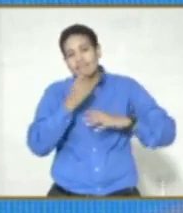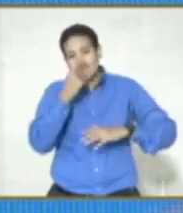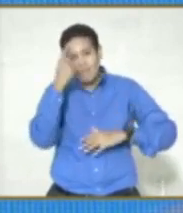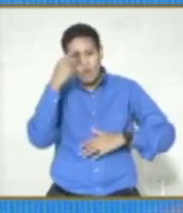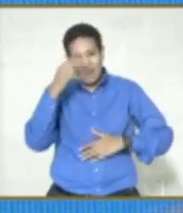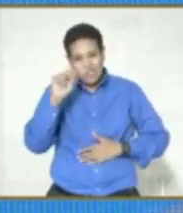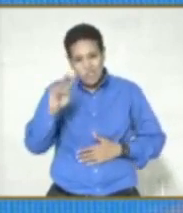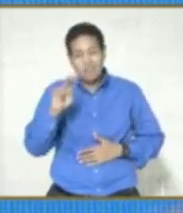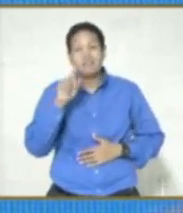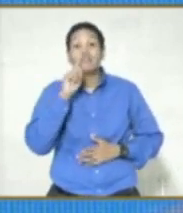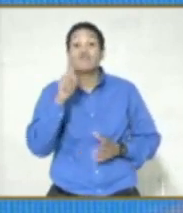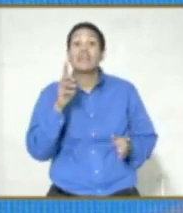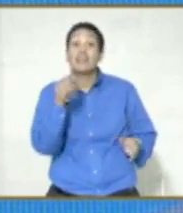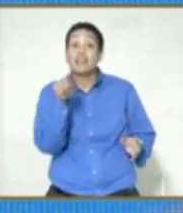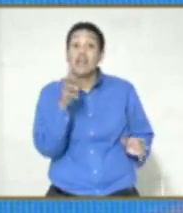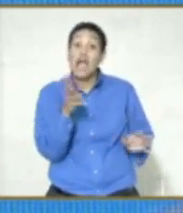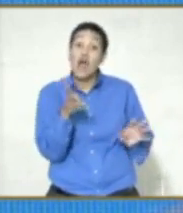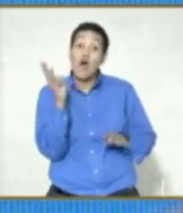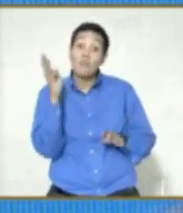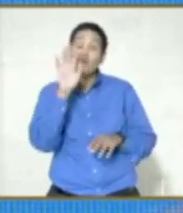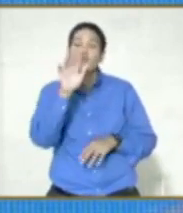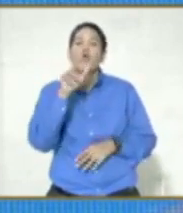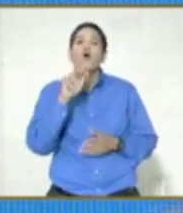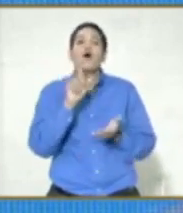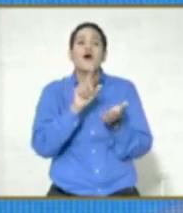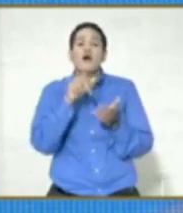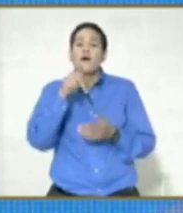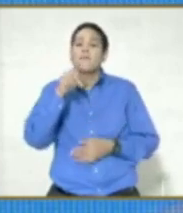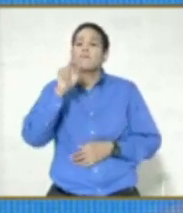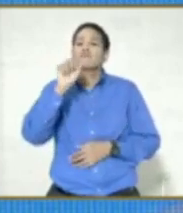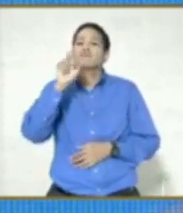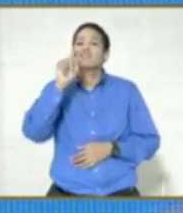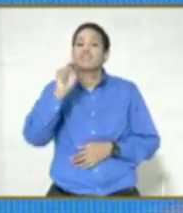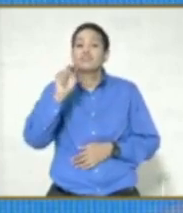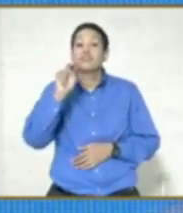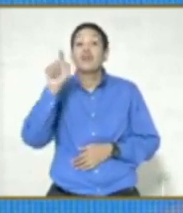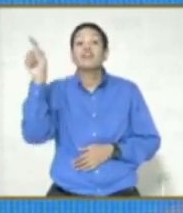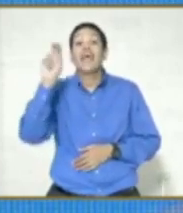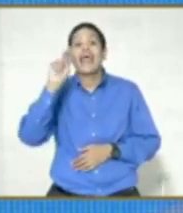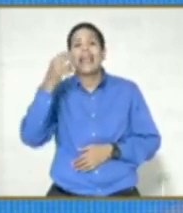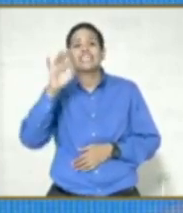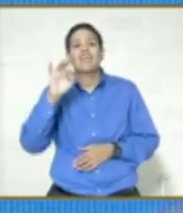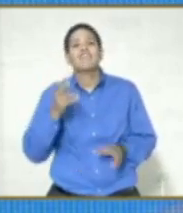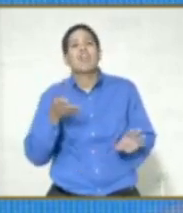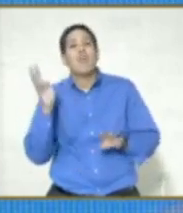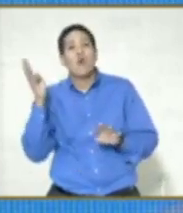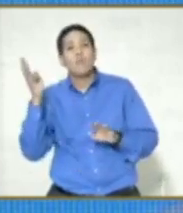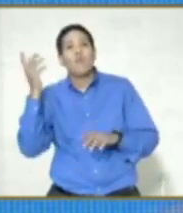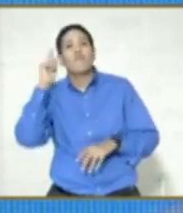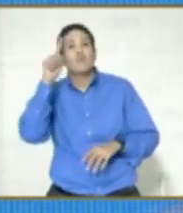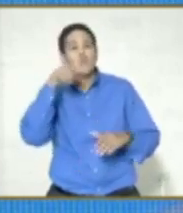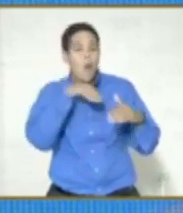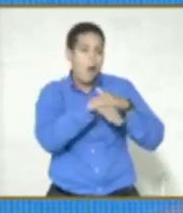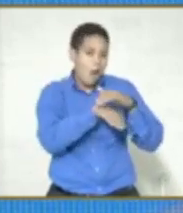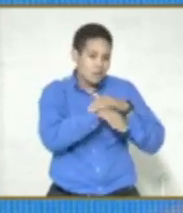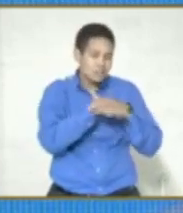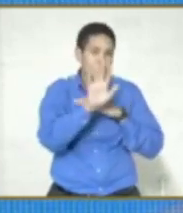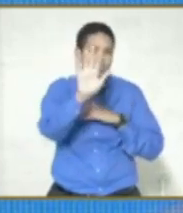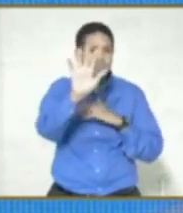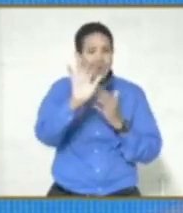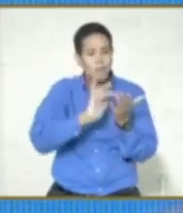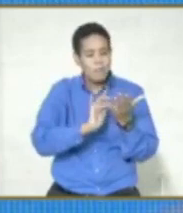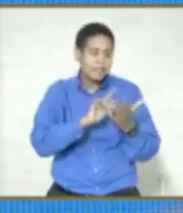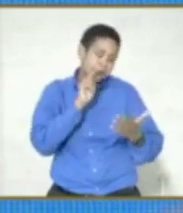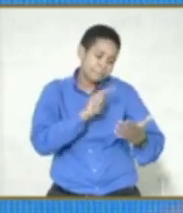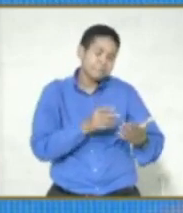platform for uploading of your prescriptions through the NHF, and we encourage the use of those avenues for you to access your